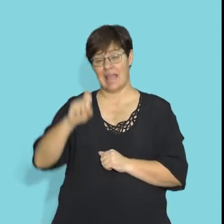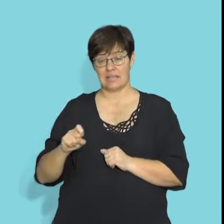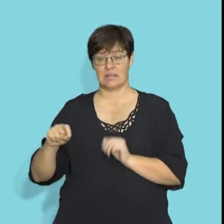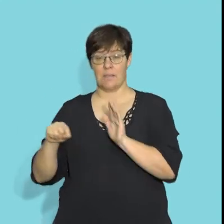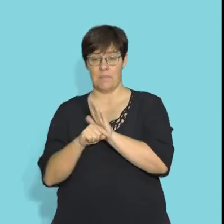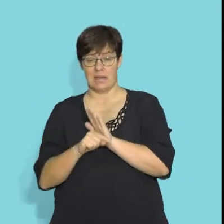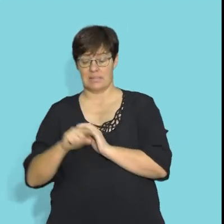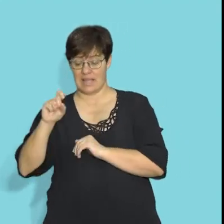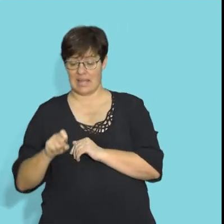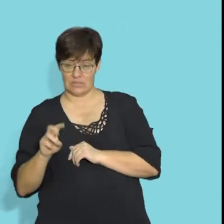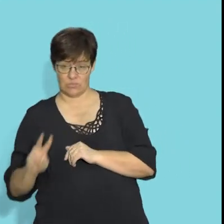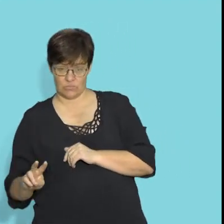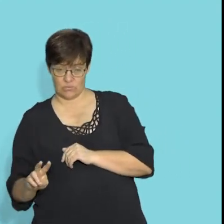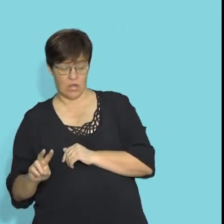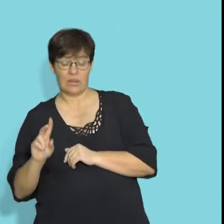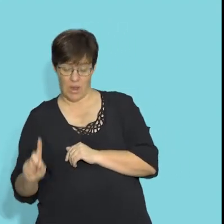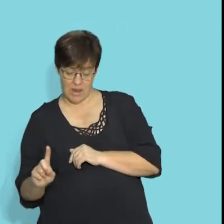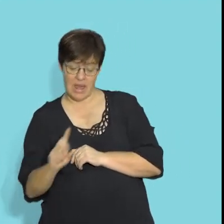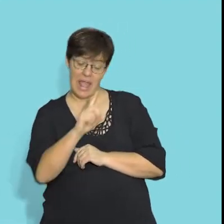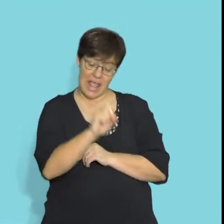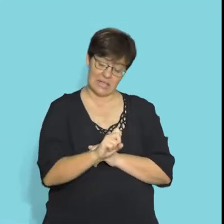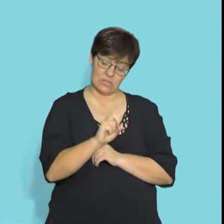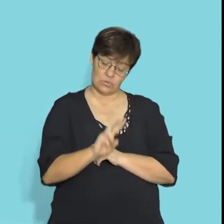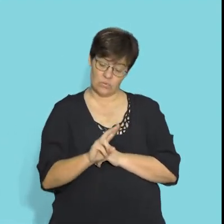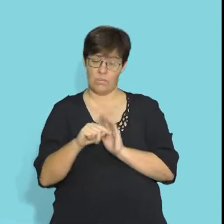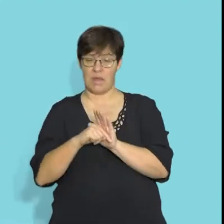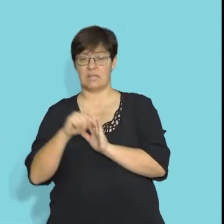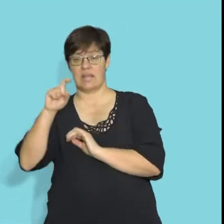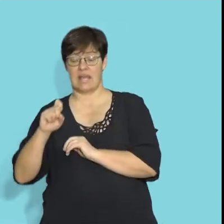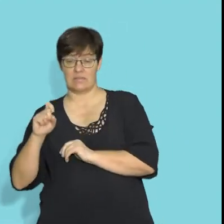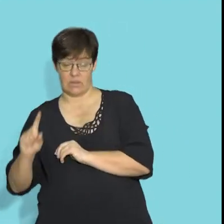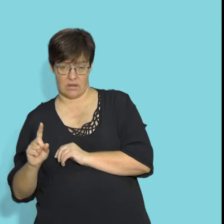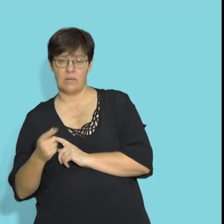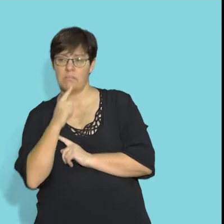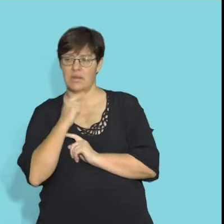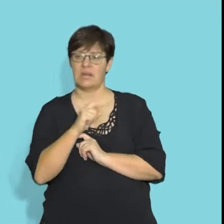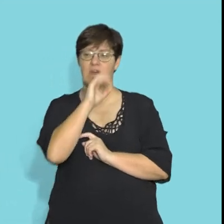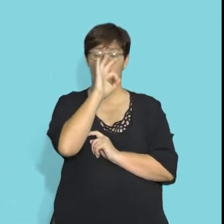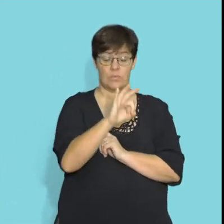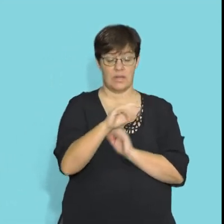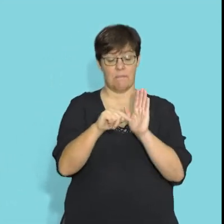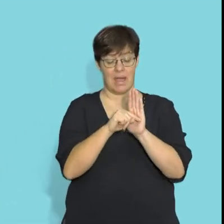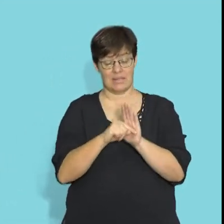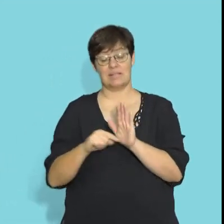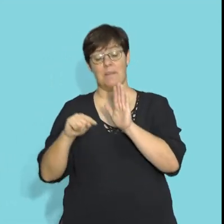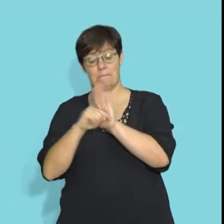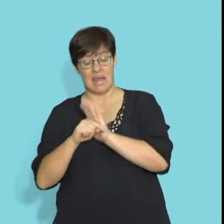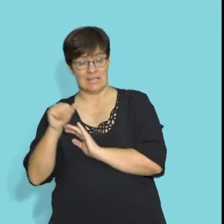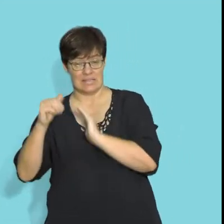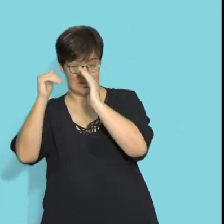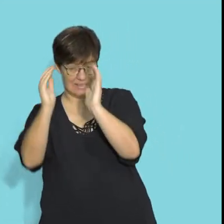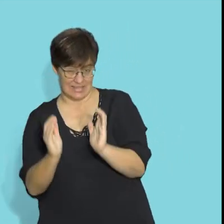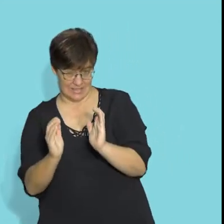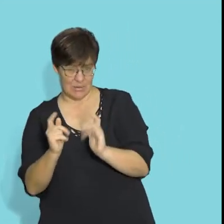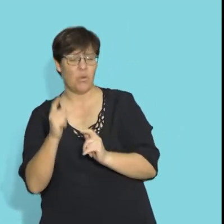x minus x. I'm going to go 3 minus 6. Again, when I subtract something that's negative,